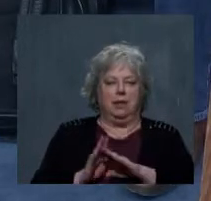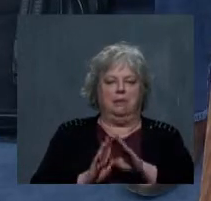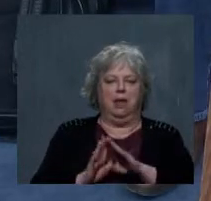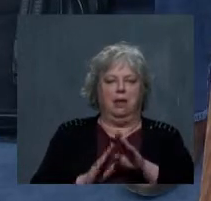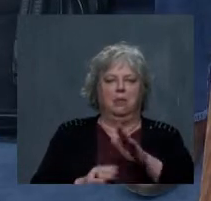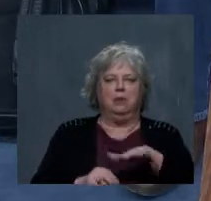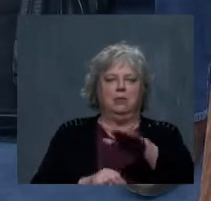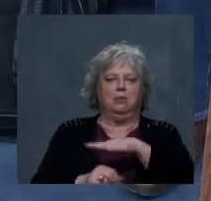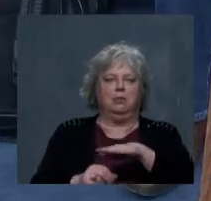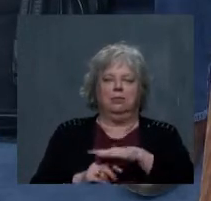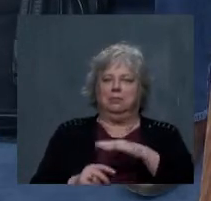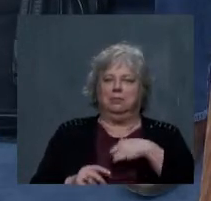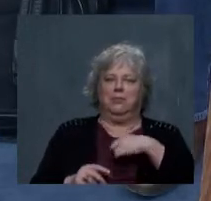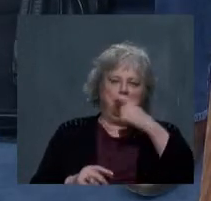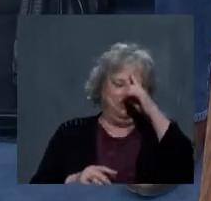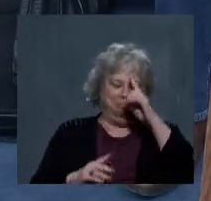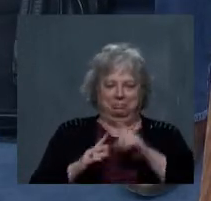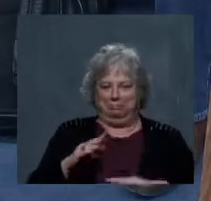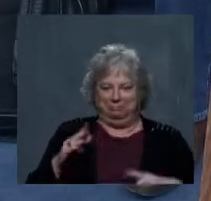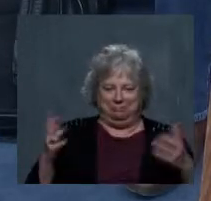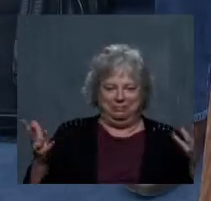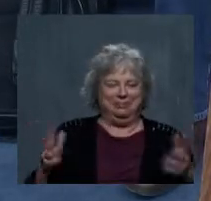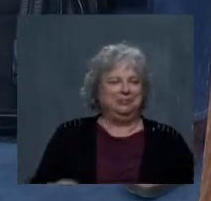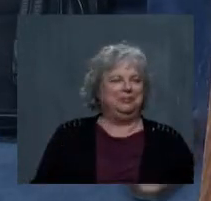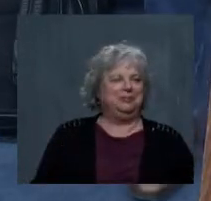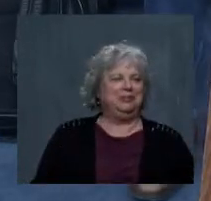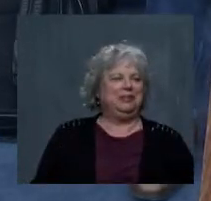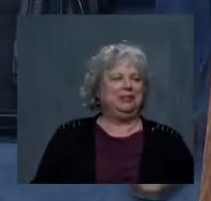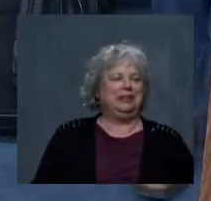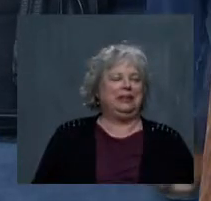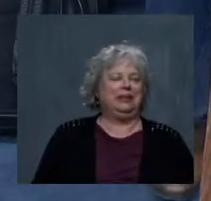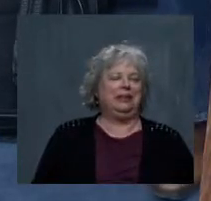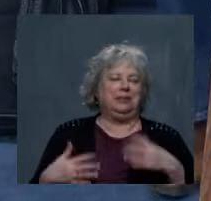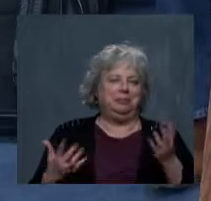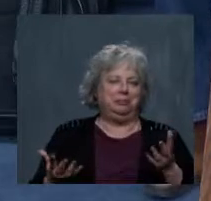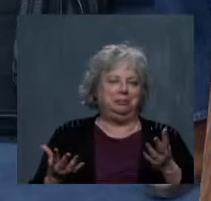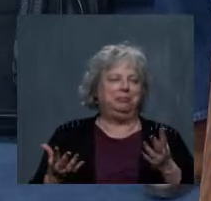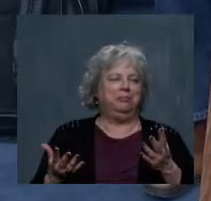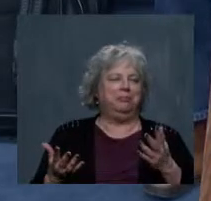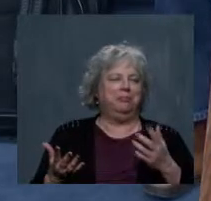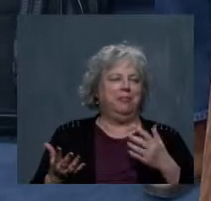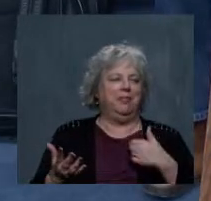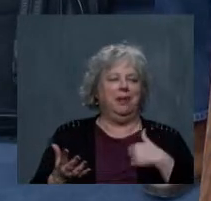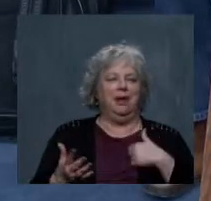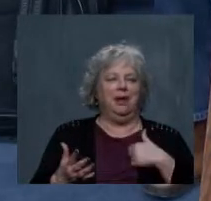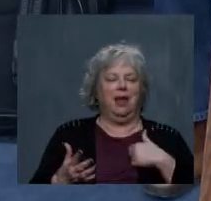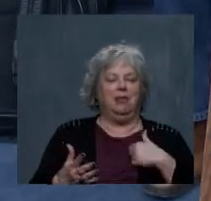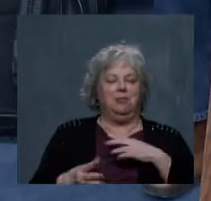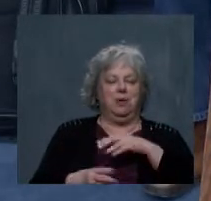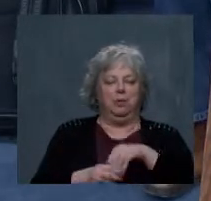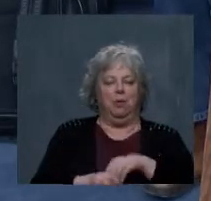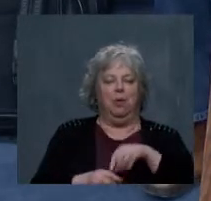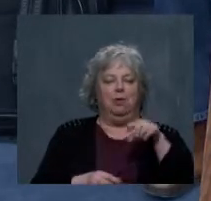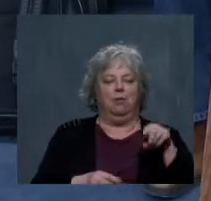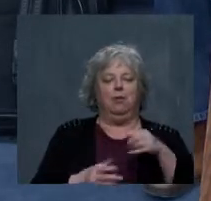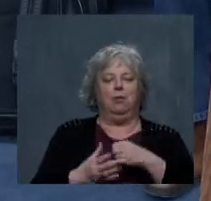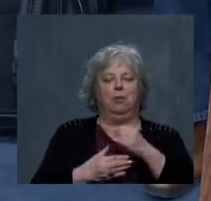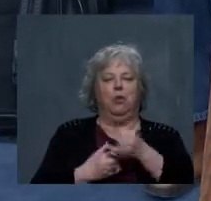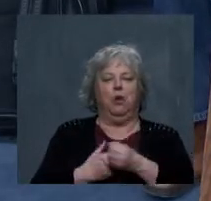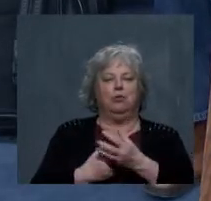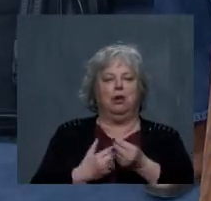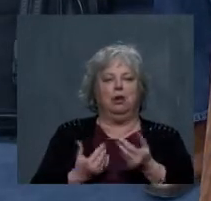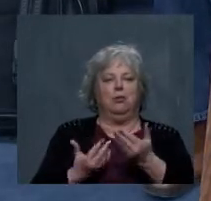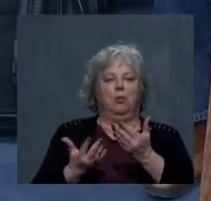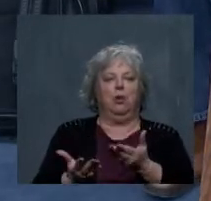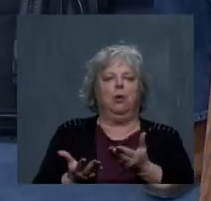developments. I'm sorry, I've lost my mind here. At any rate, I've been a part of this project and